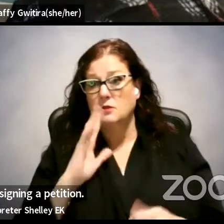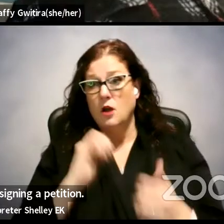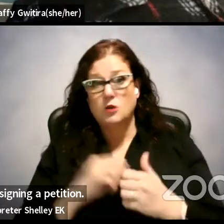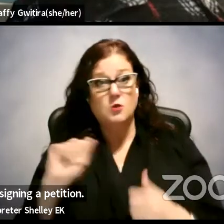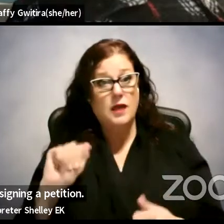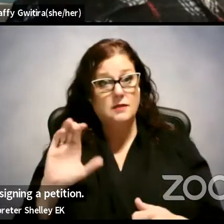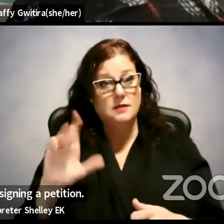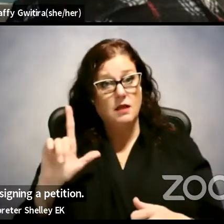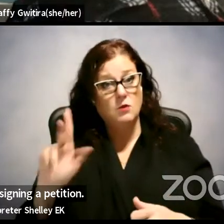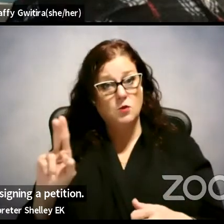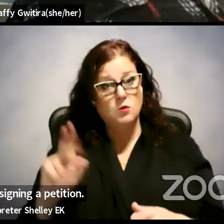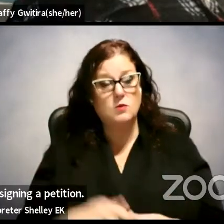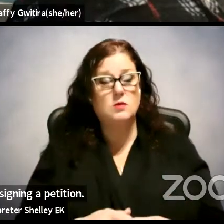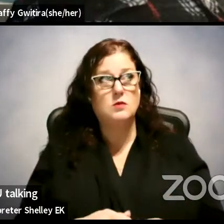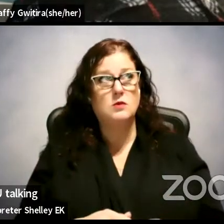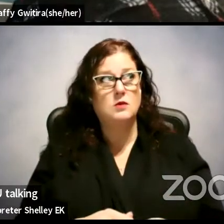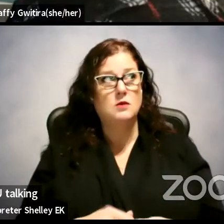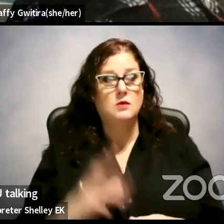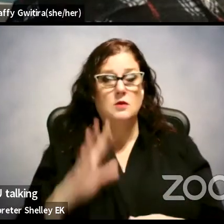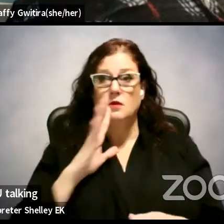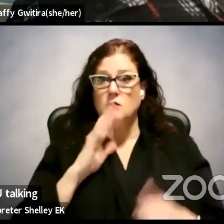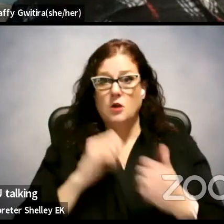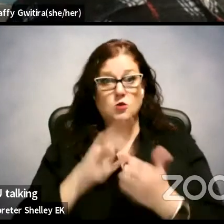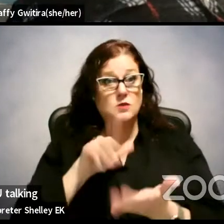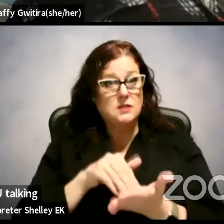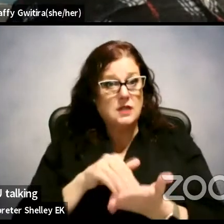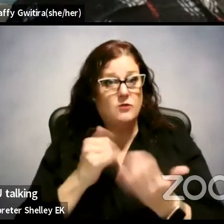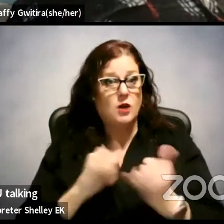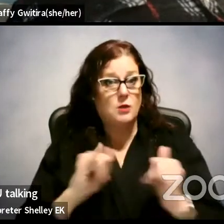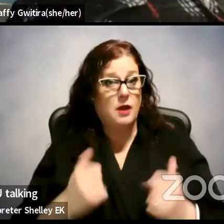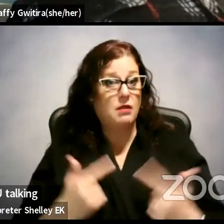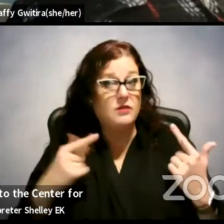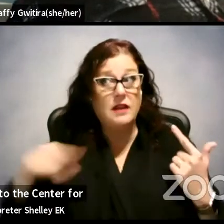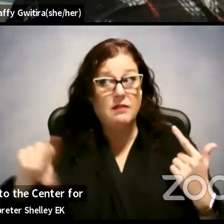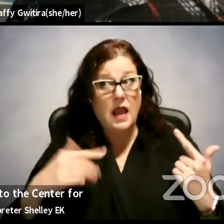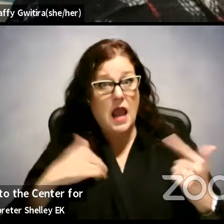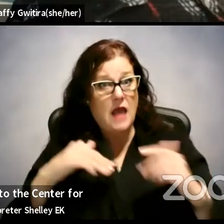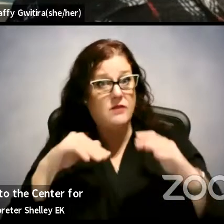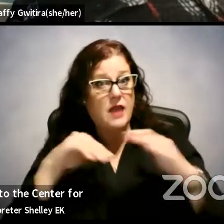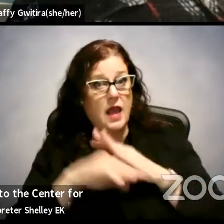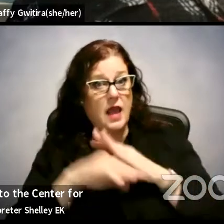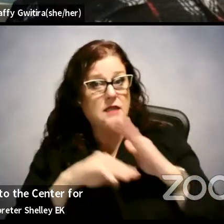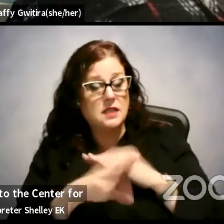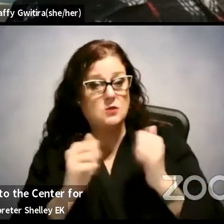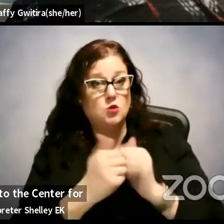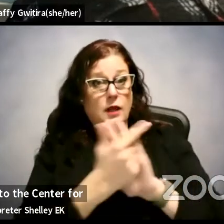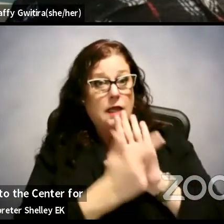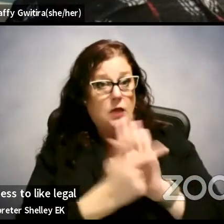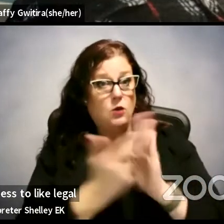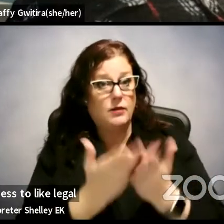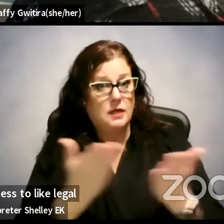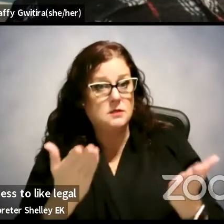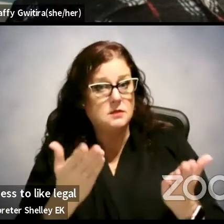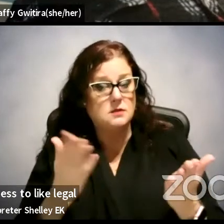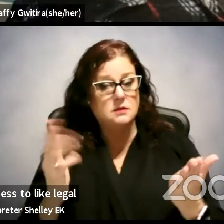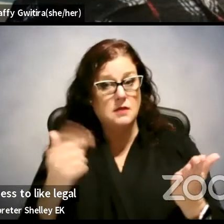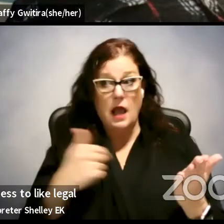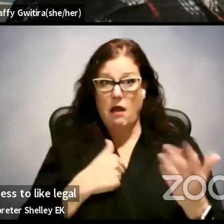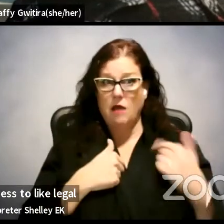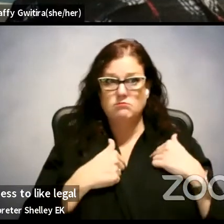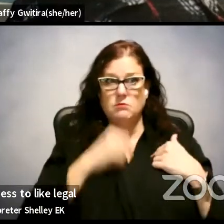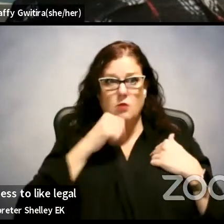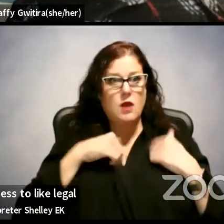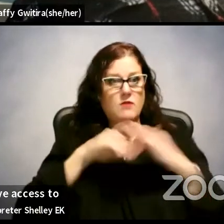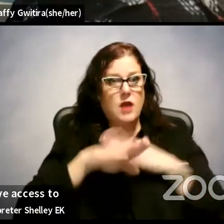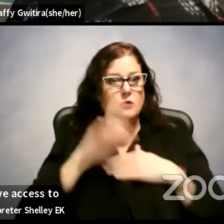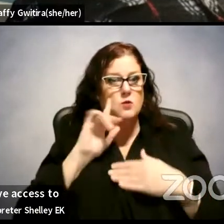ACLU, talking to the Centers for Independent Living. They have access to like legal things, right? That I wouldn't have